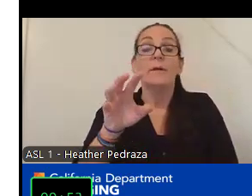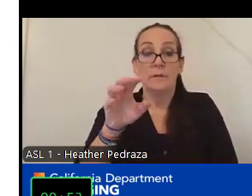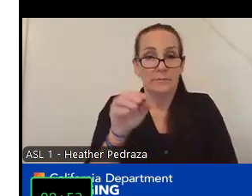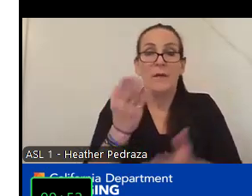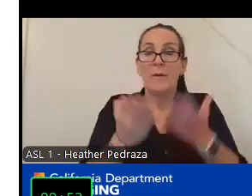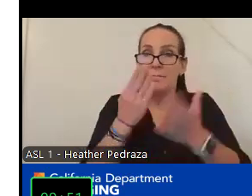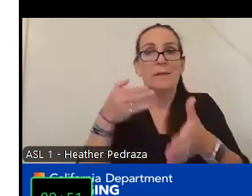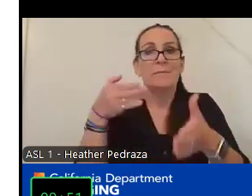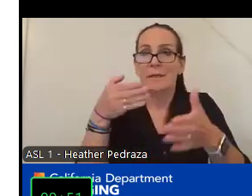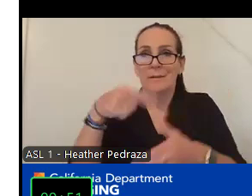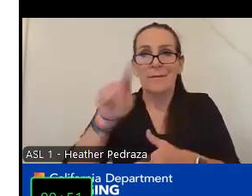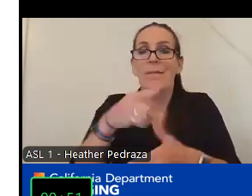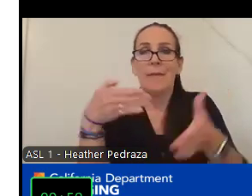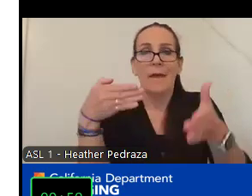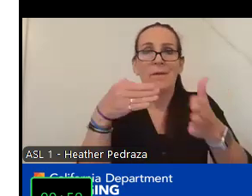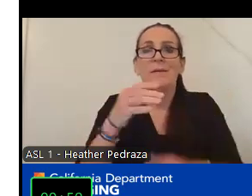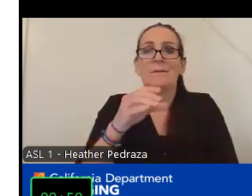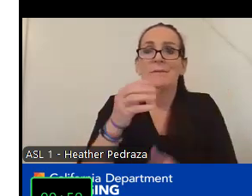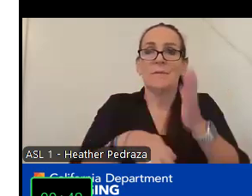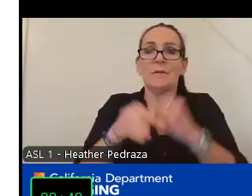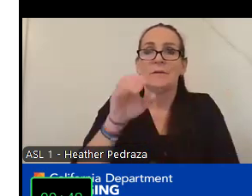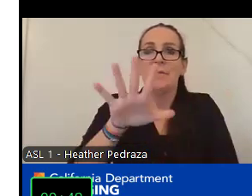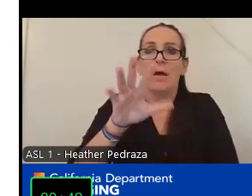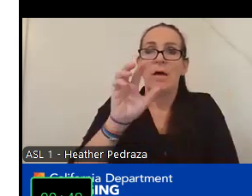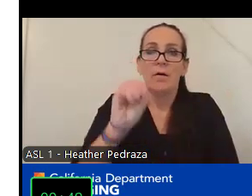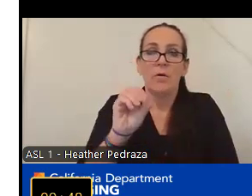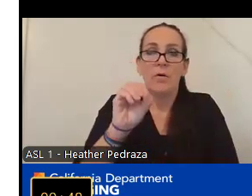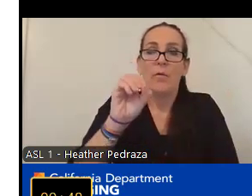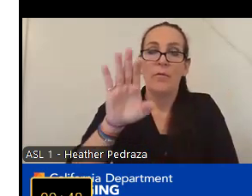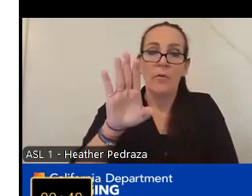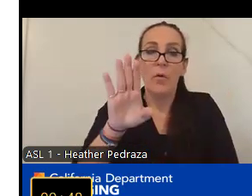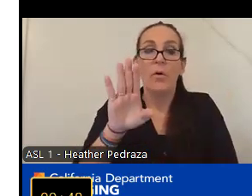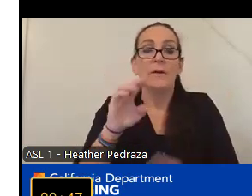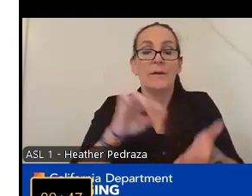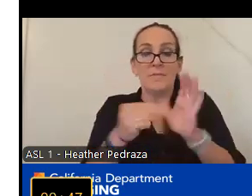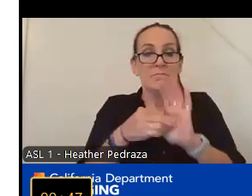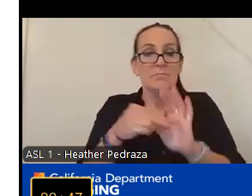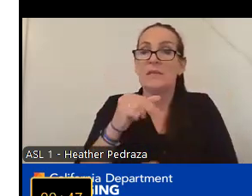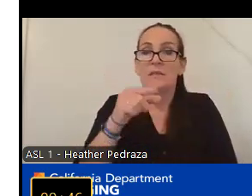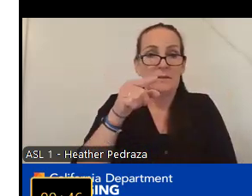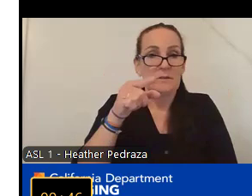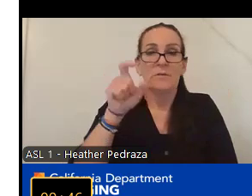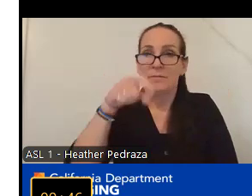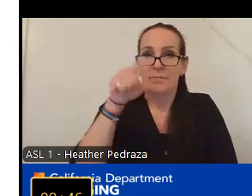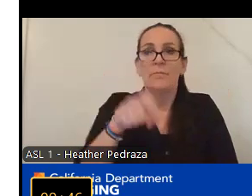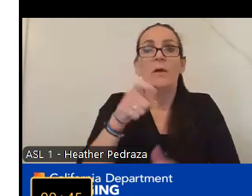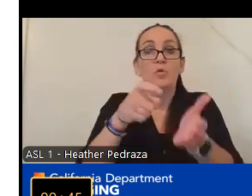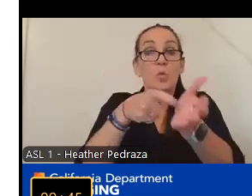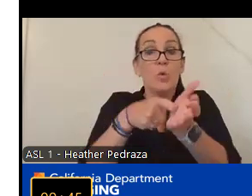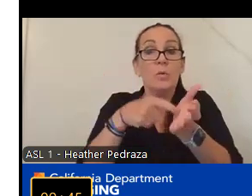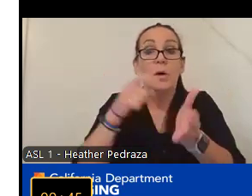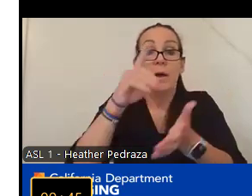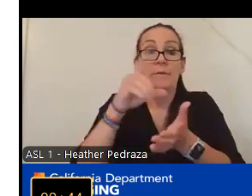which requires non-discrimination in access to program services and activities. Number